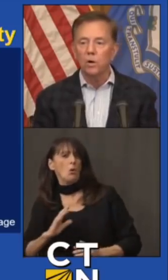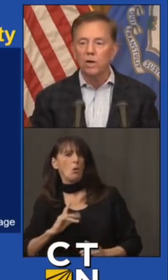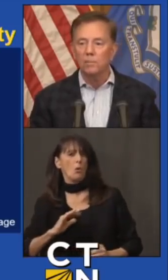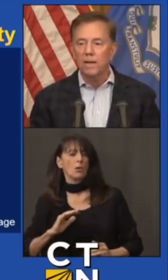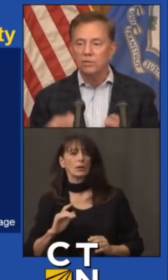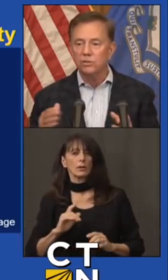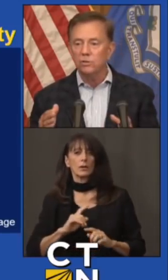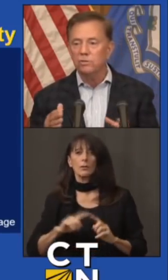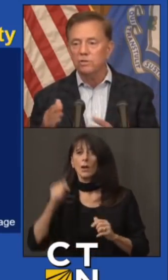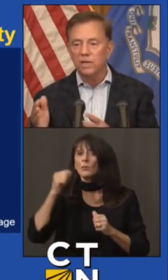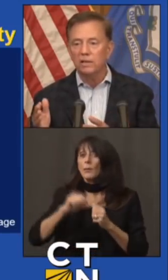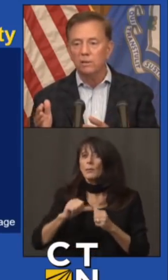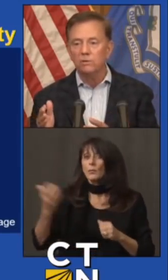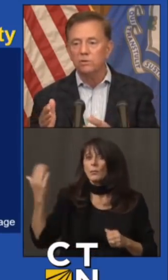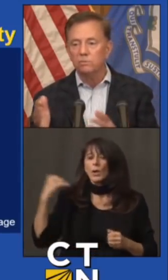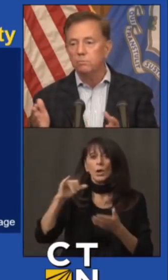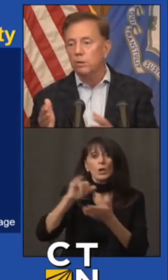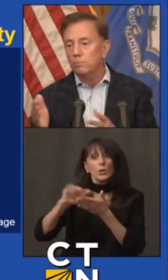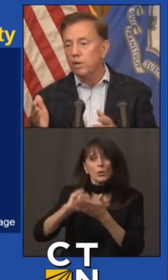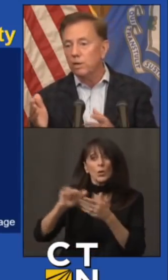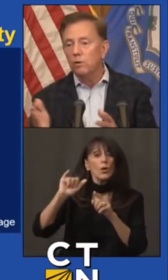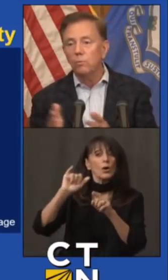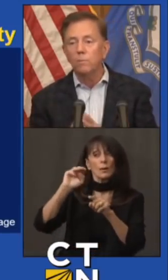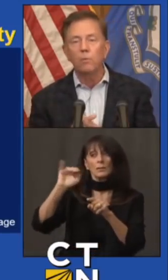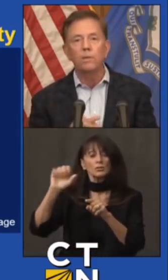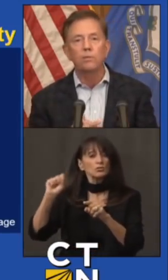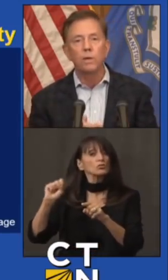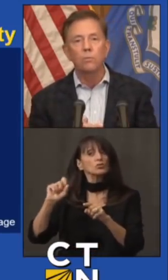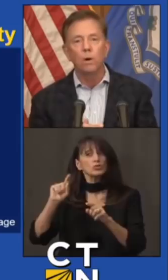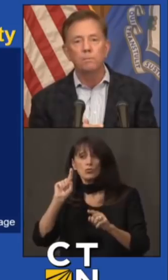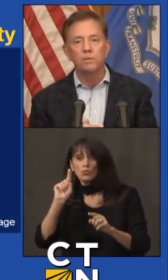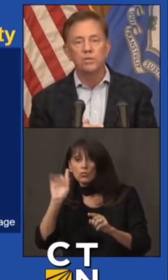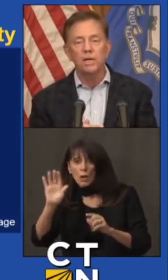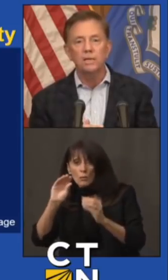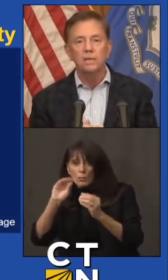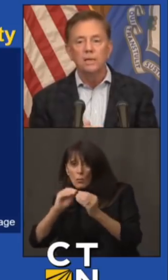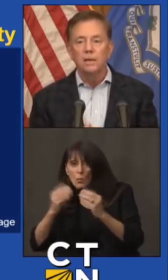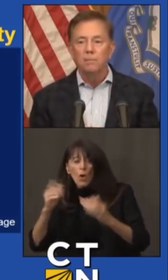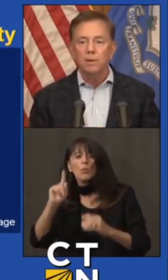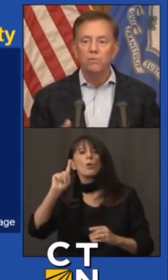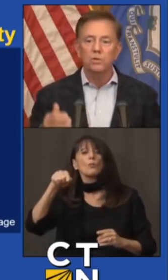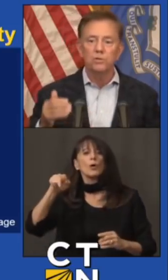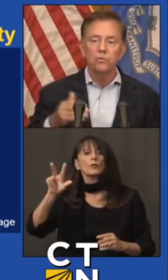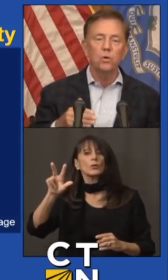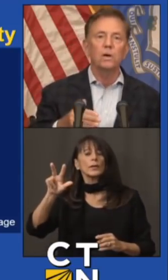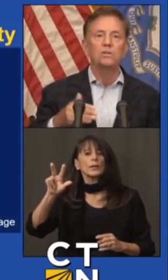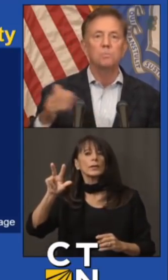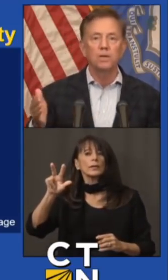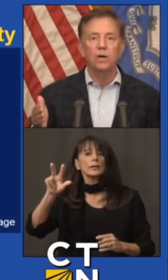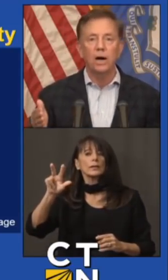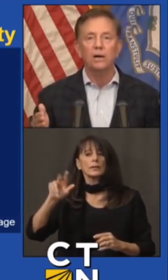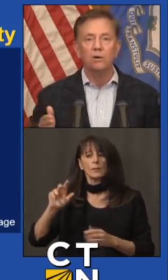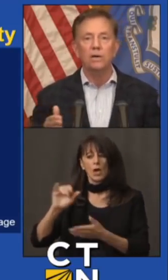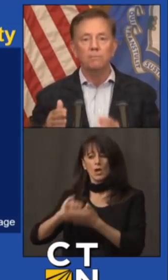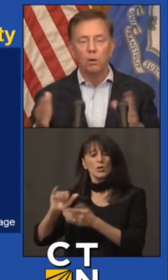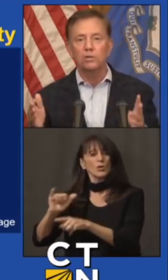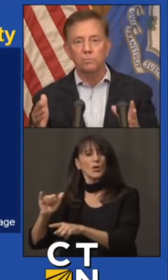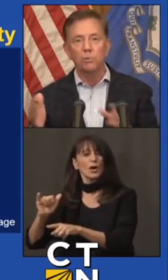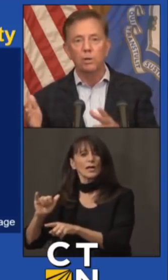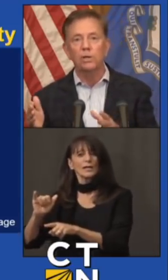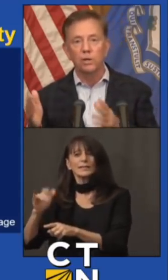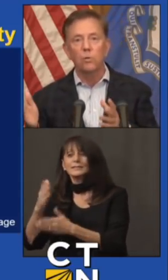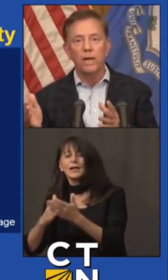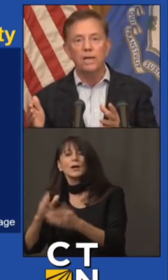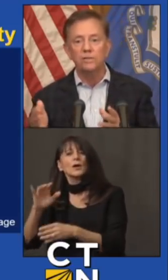New York and Massachusetts. That looks, pretty good, 1.31%. But, of course, New York is much higher in parts